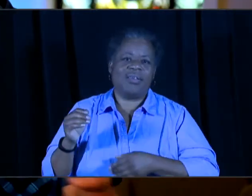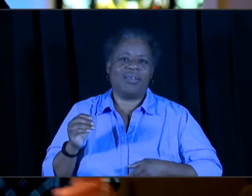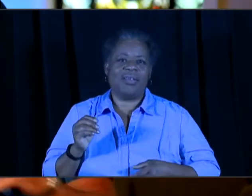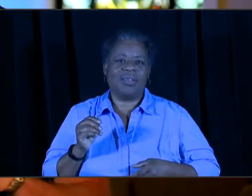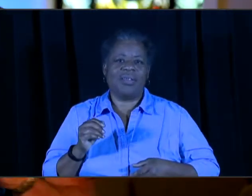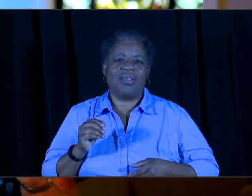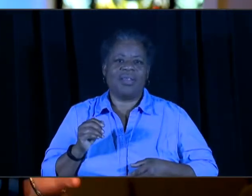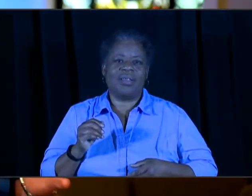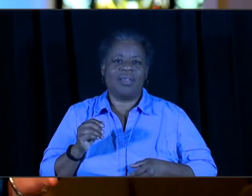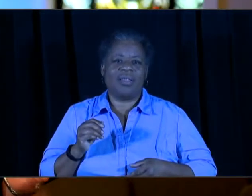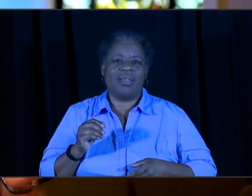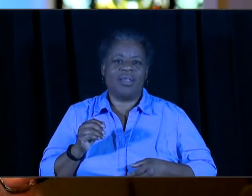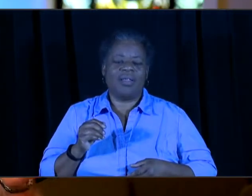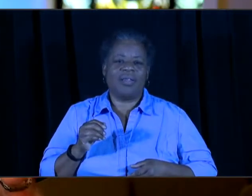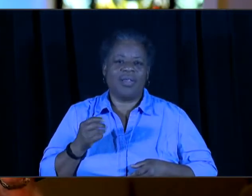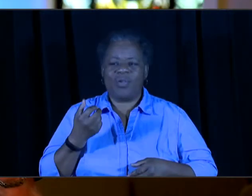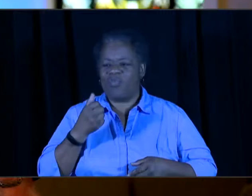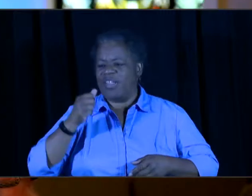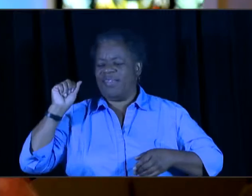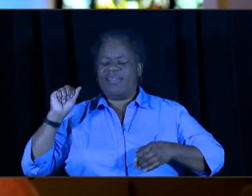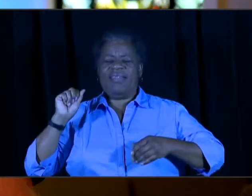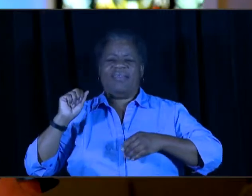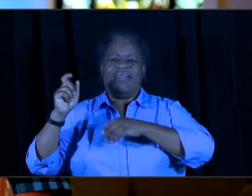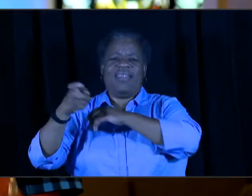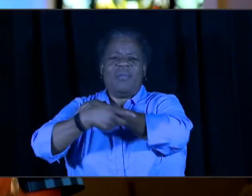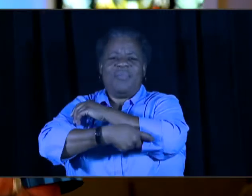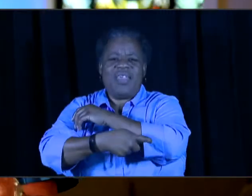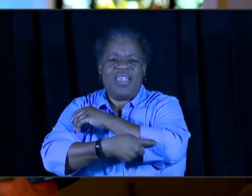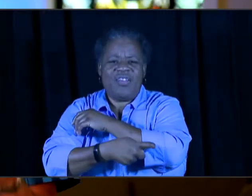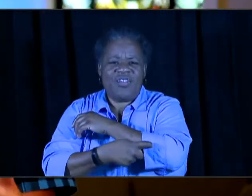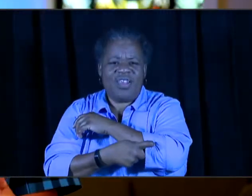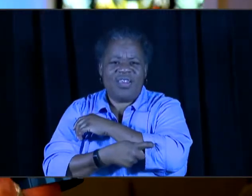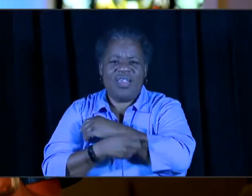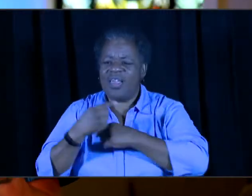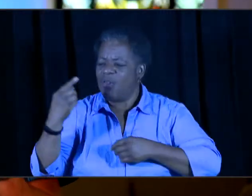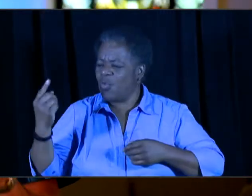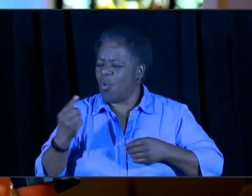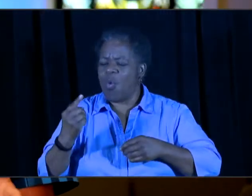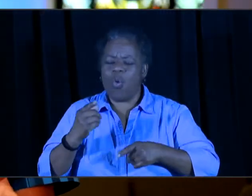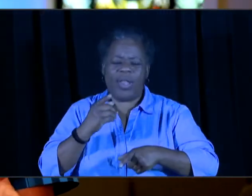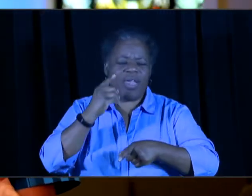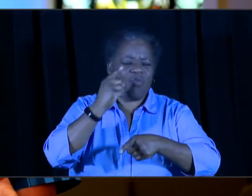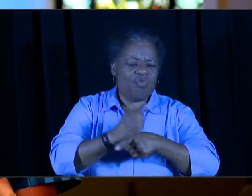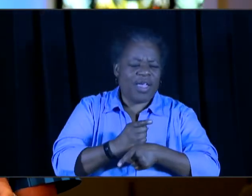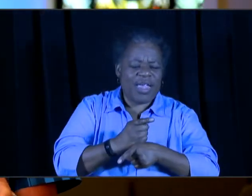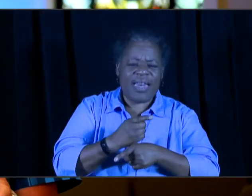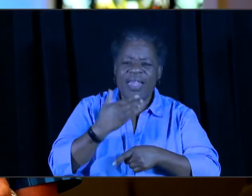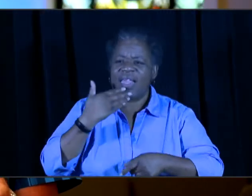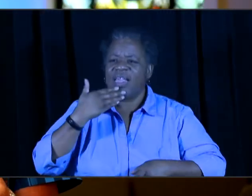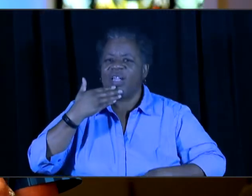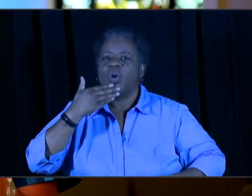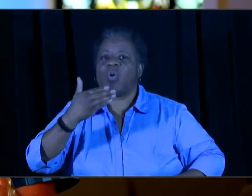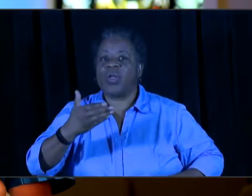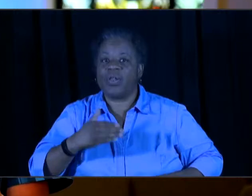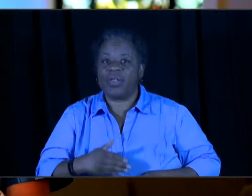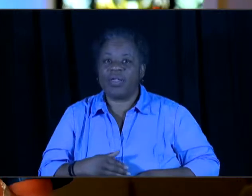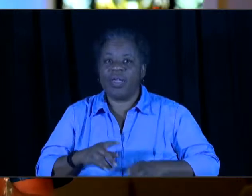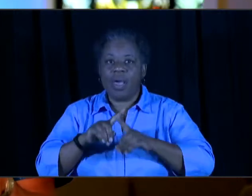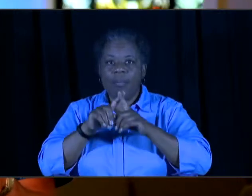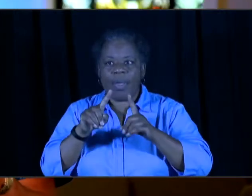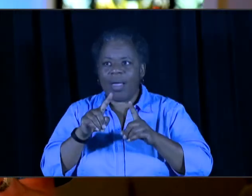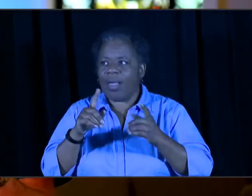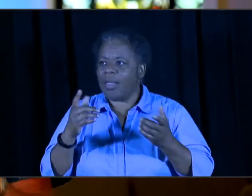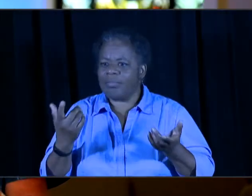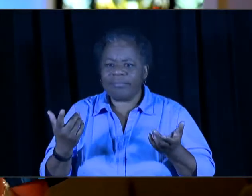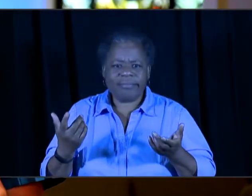He resists every temptation and does only what is right and good, but then